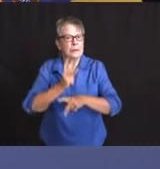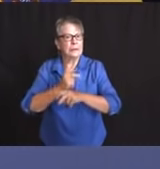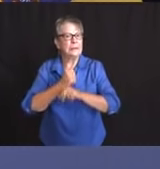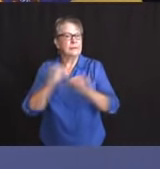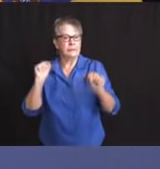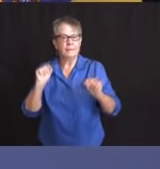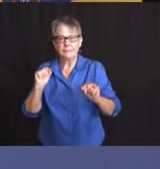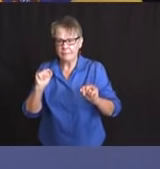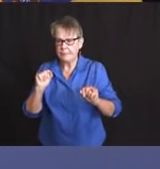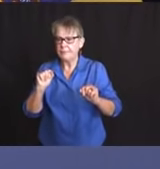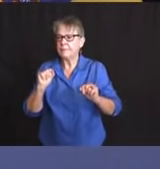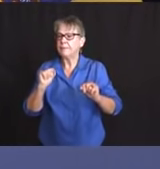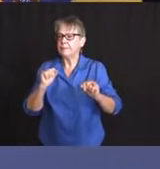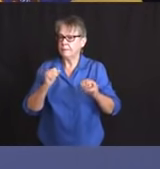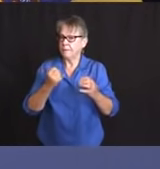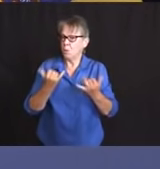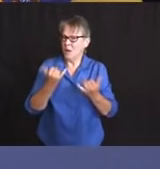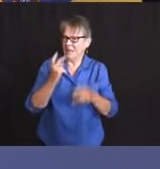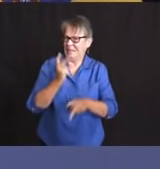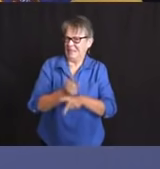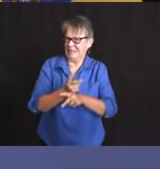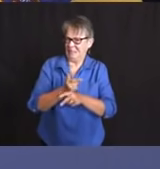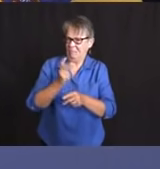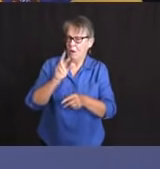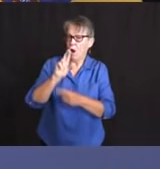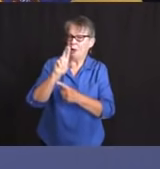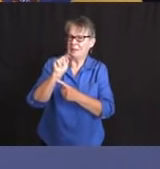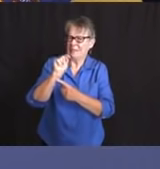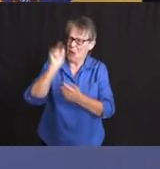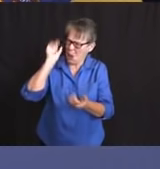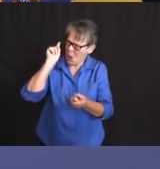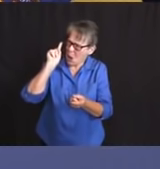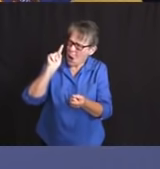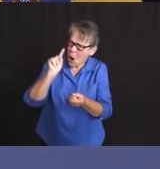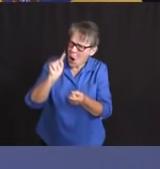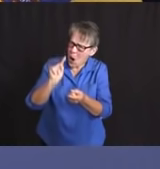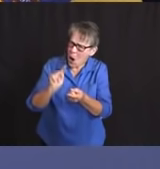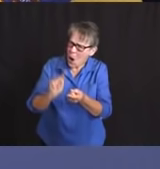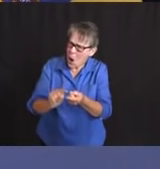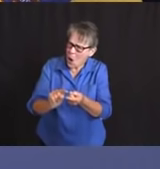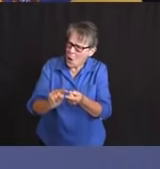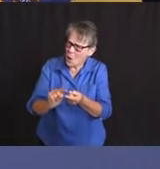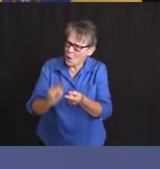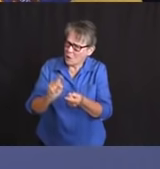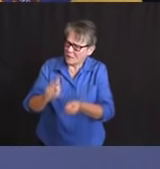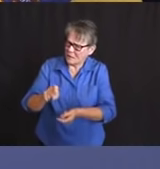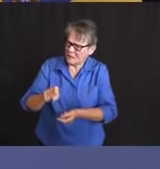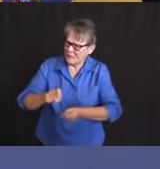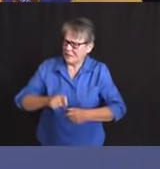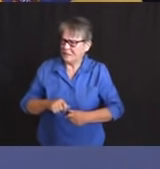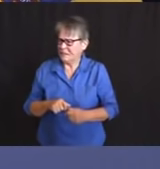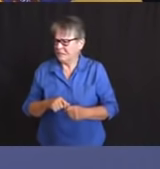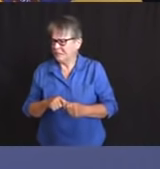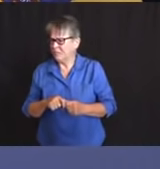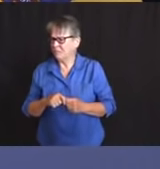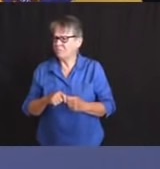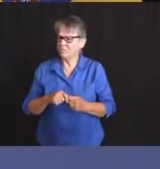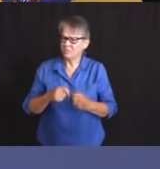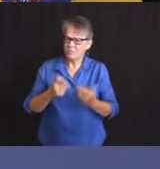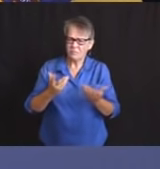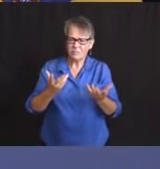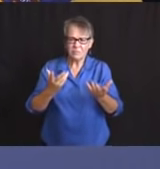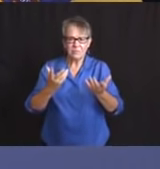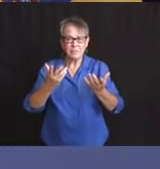be clear where we are. The virus is not done with us yet, not by a long shot, but today we can say that New Jersey is one of the